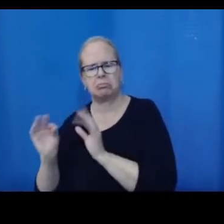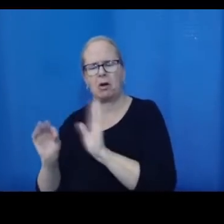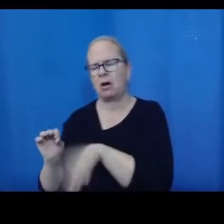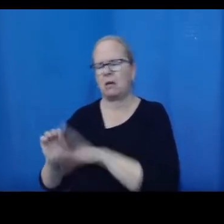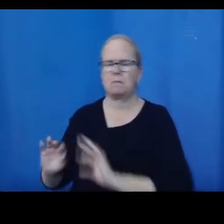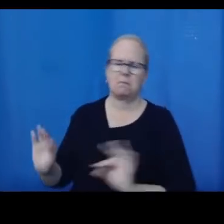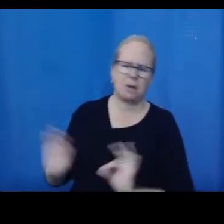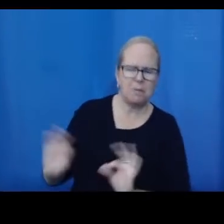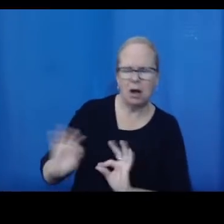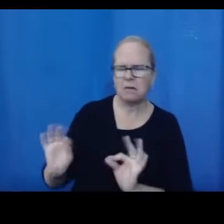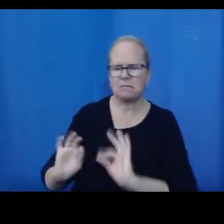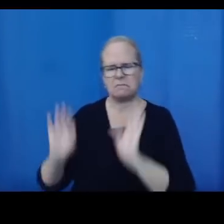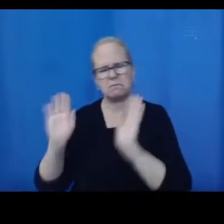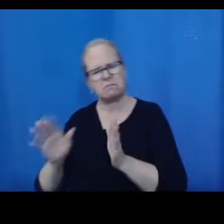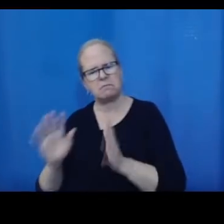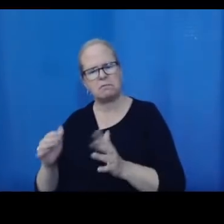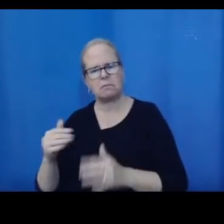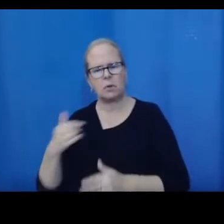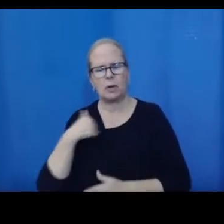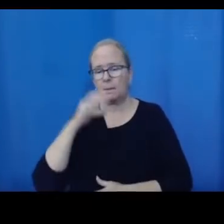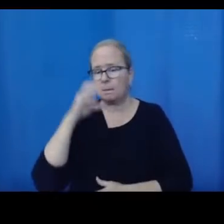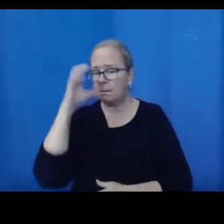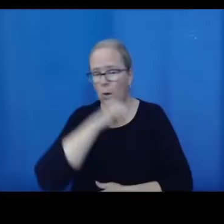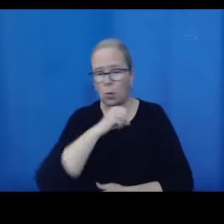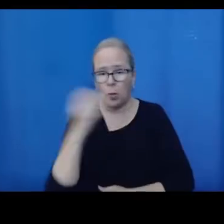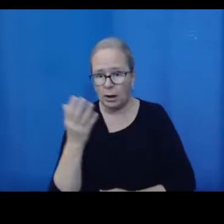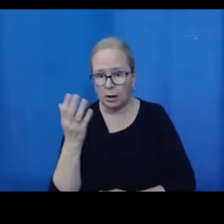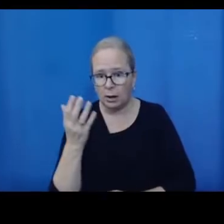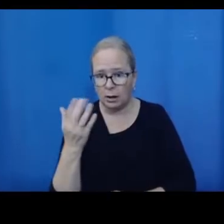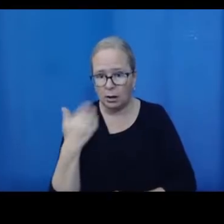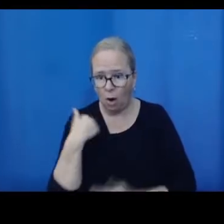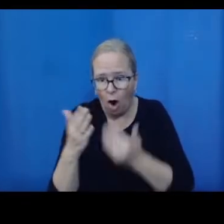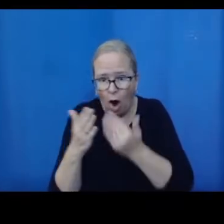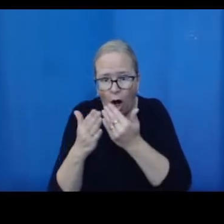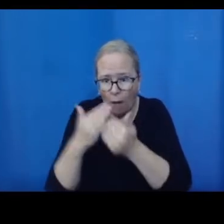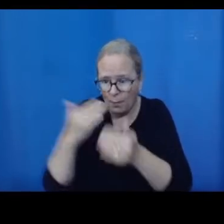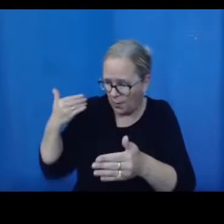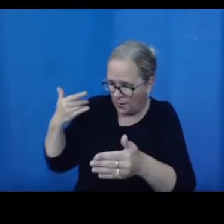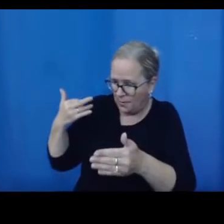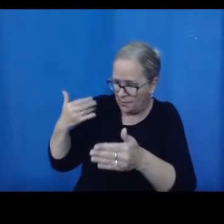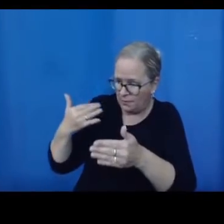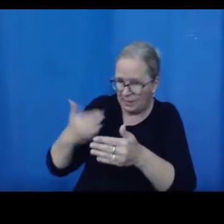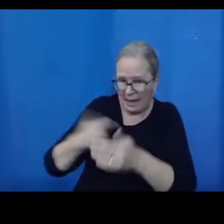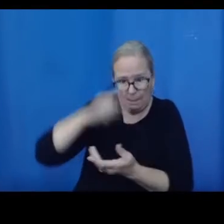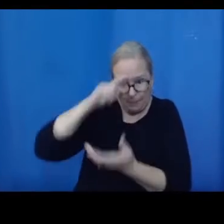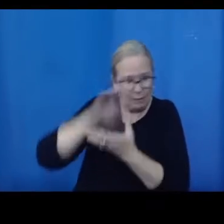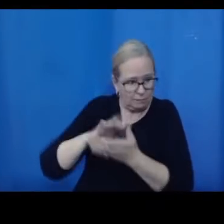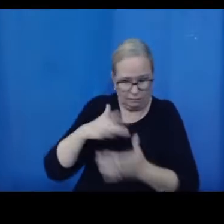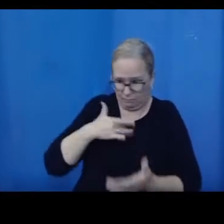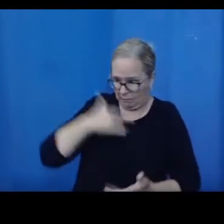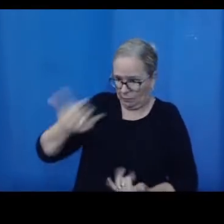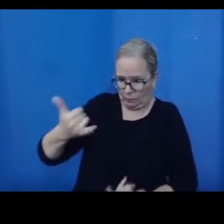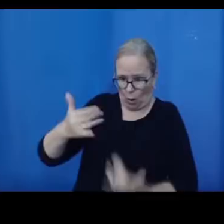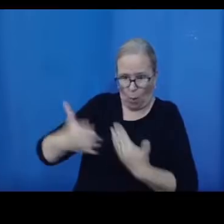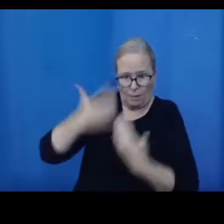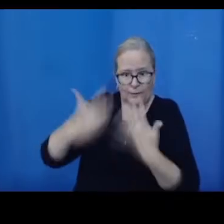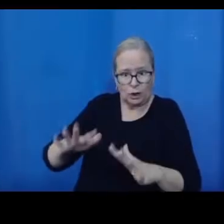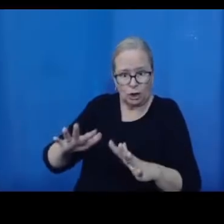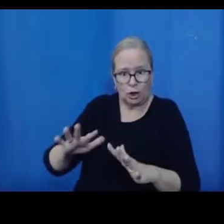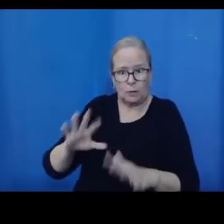are almost through this. I believe that, just knowing the nature of viruses. That's another thing I have as a microbiology